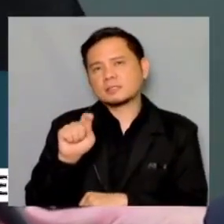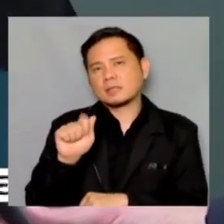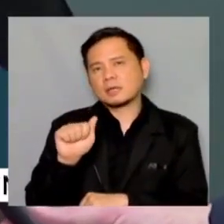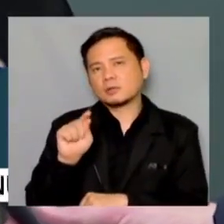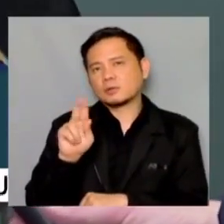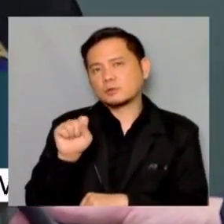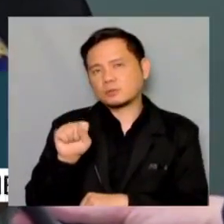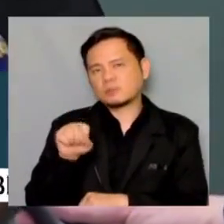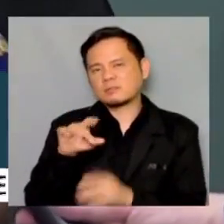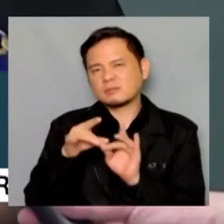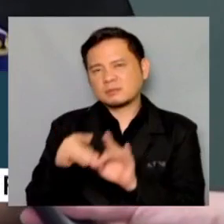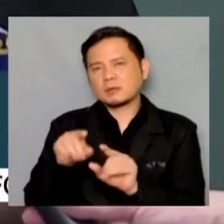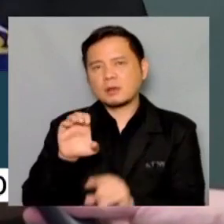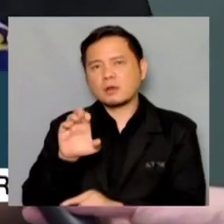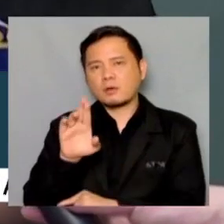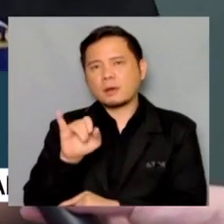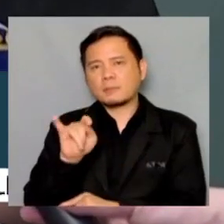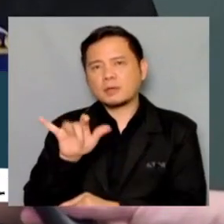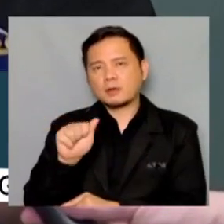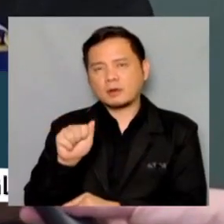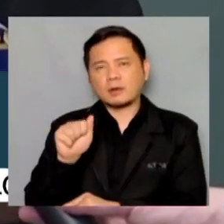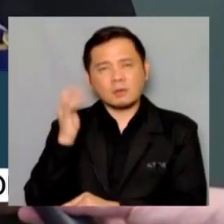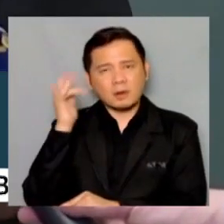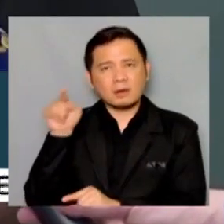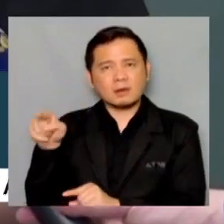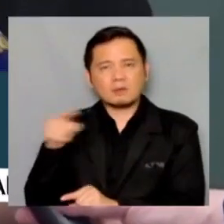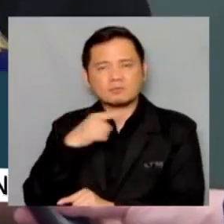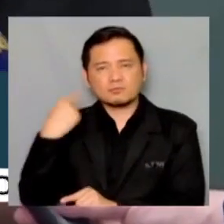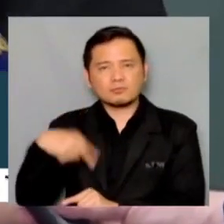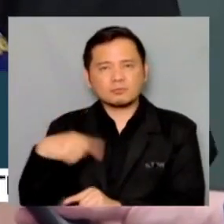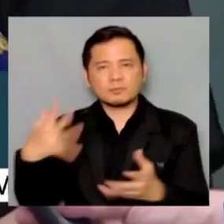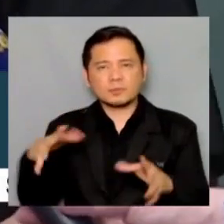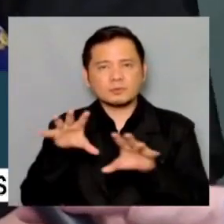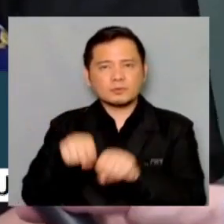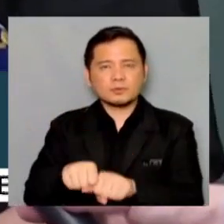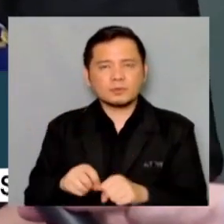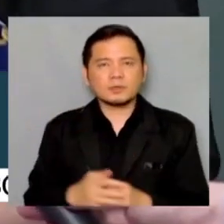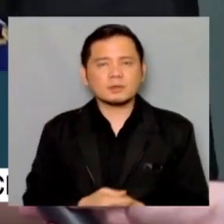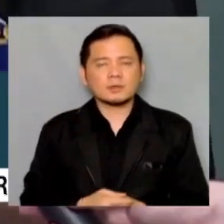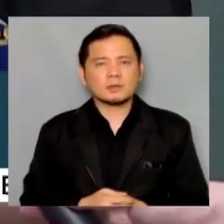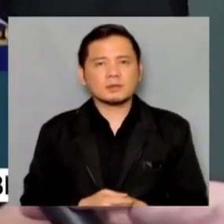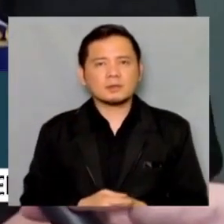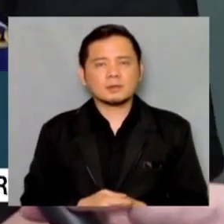force following a complete ceasefire. Ukrainian negotiator David Arachamia.